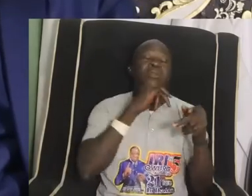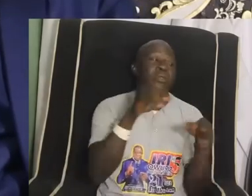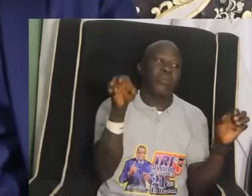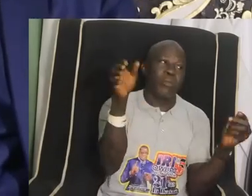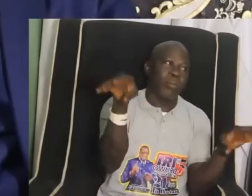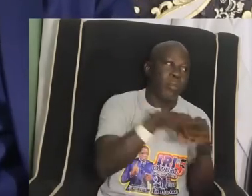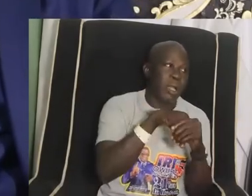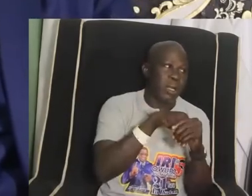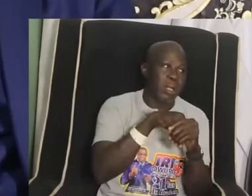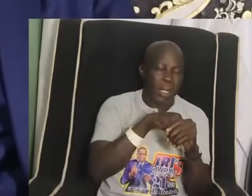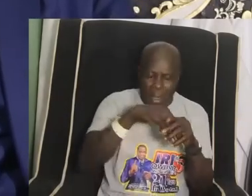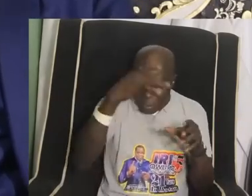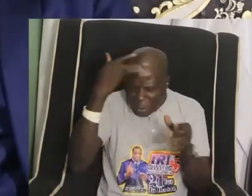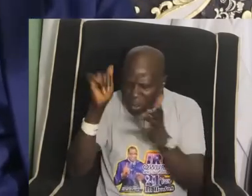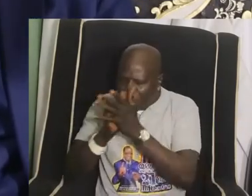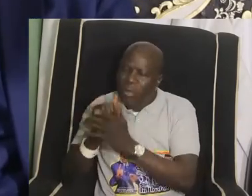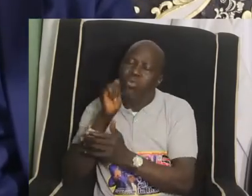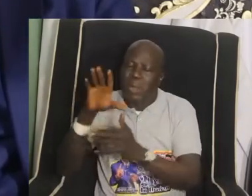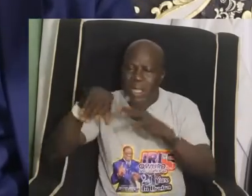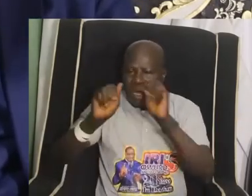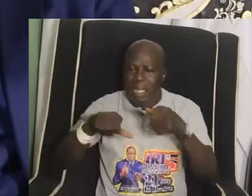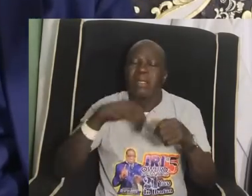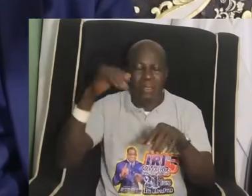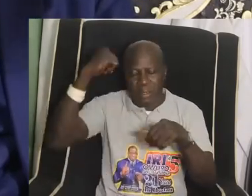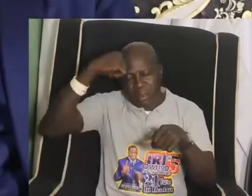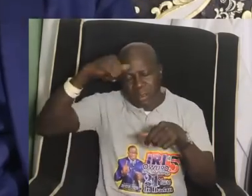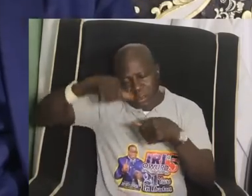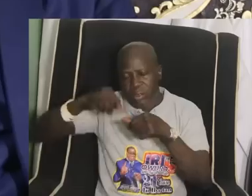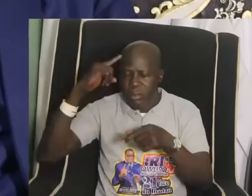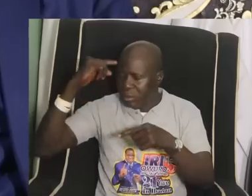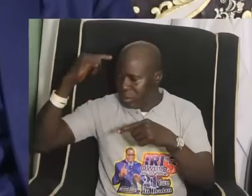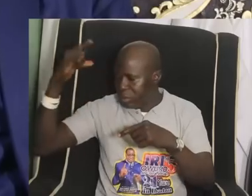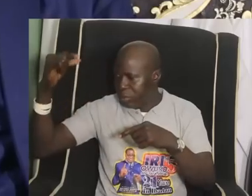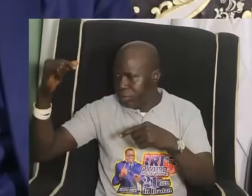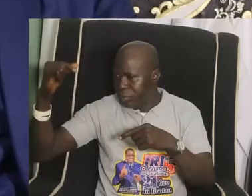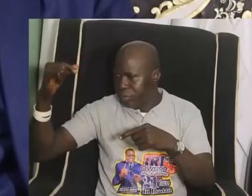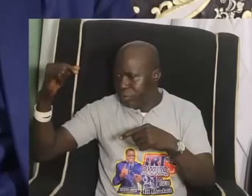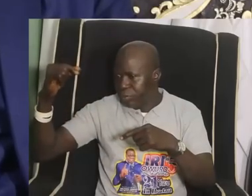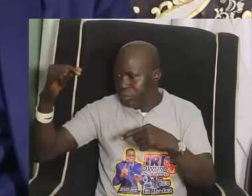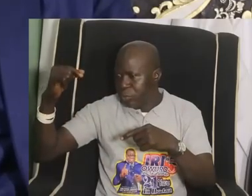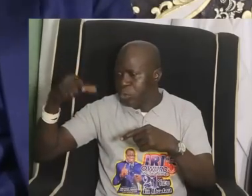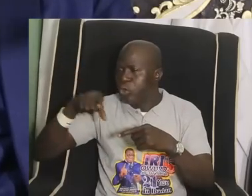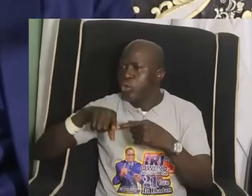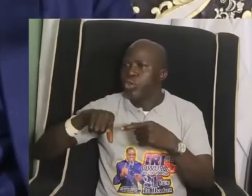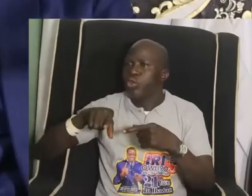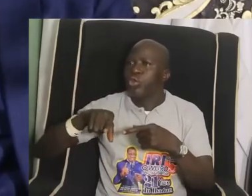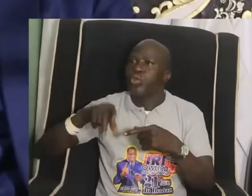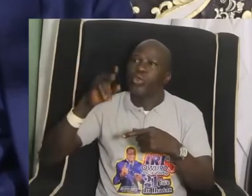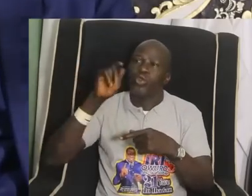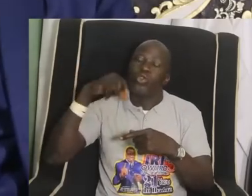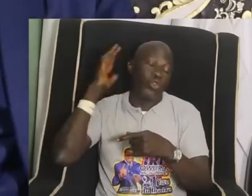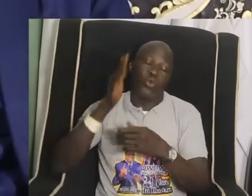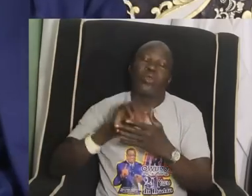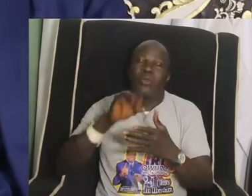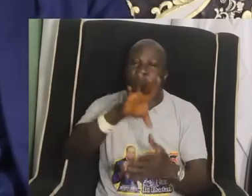is spinster, because she's a woman that can dream such dream. Oh, koko pade okore kan to gentle to oro